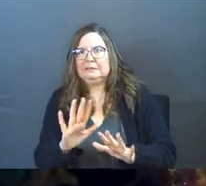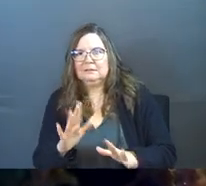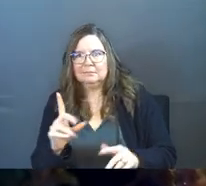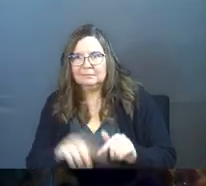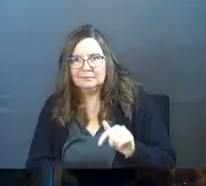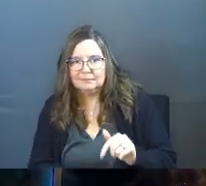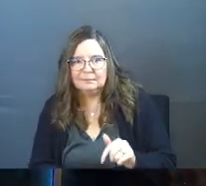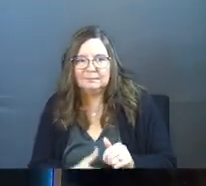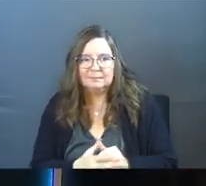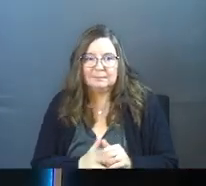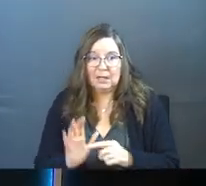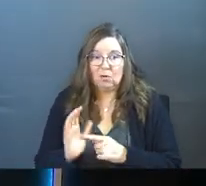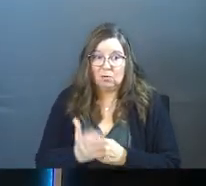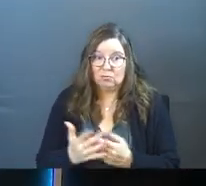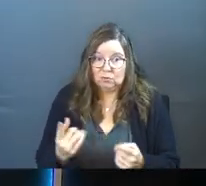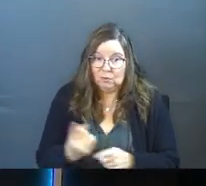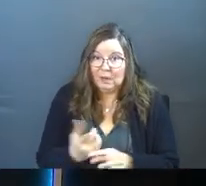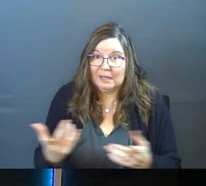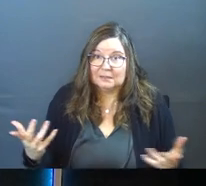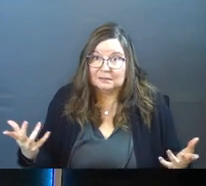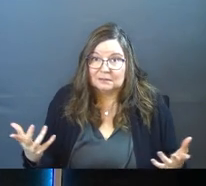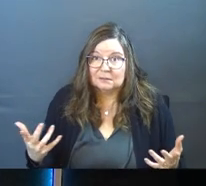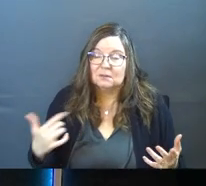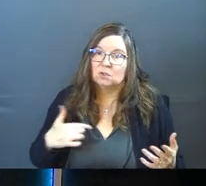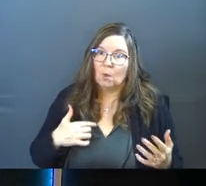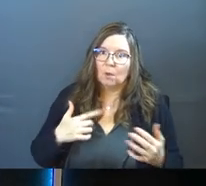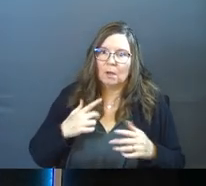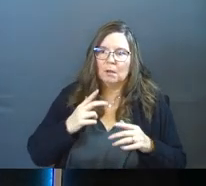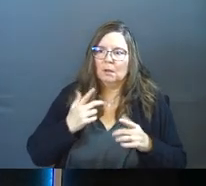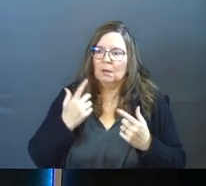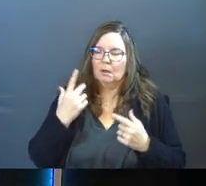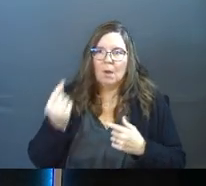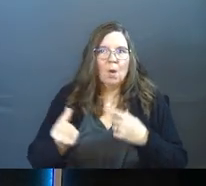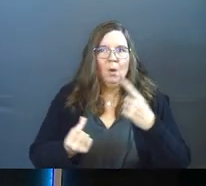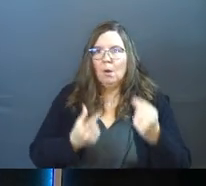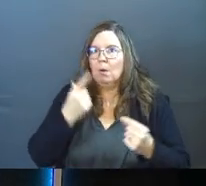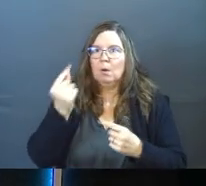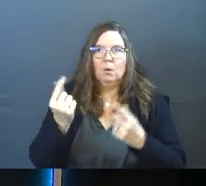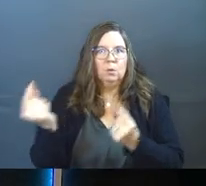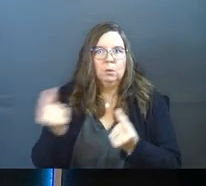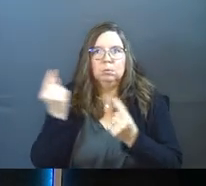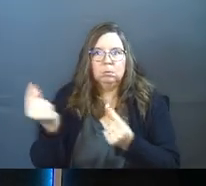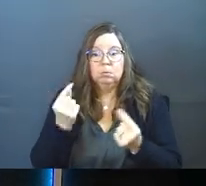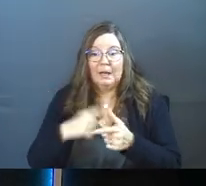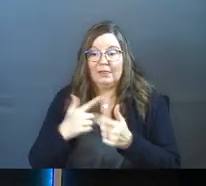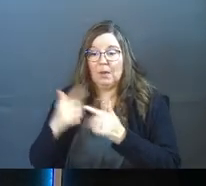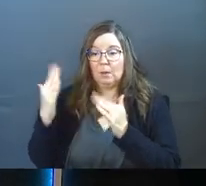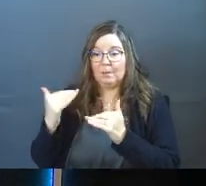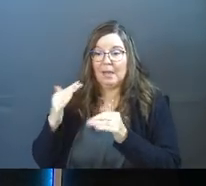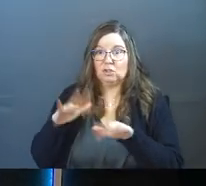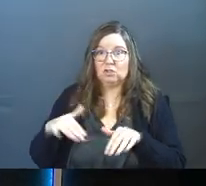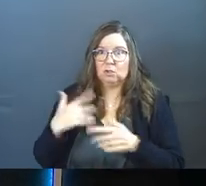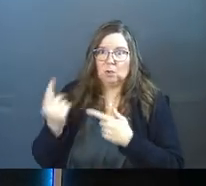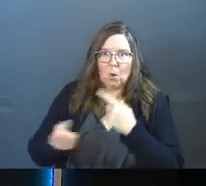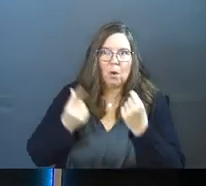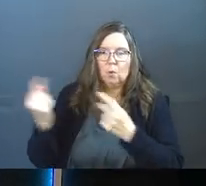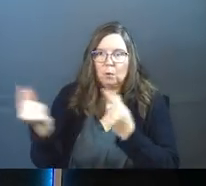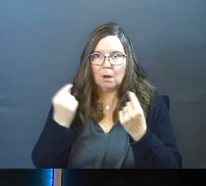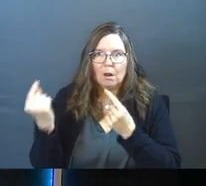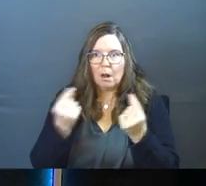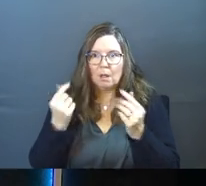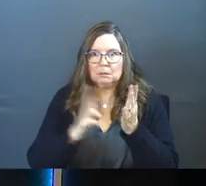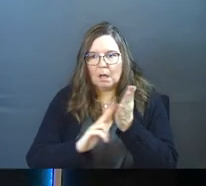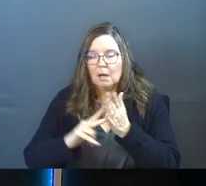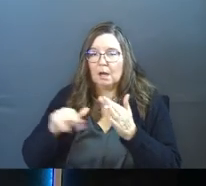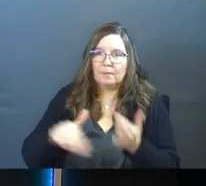y'all, in our culture, right? So we go and we go and we go. And then we expect our children to go and go and go and sign